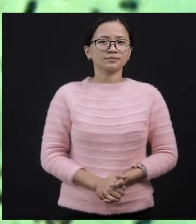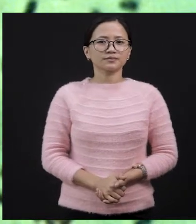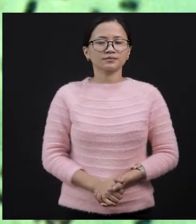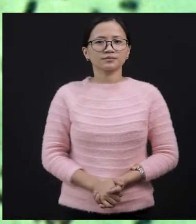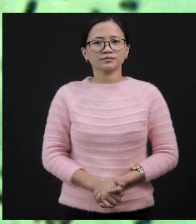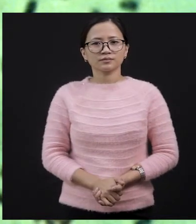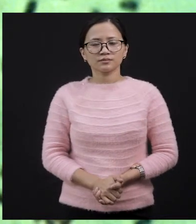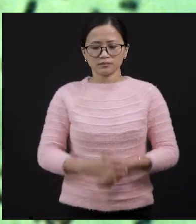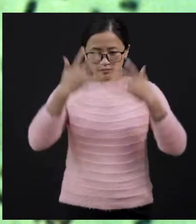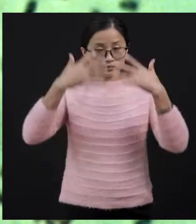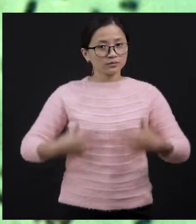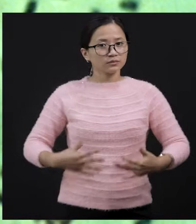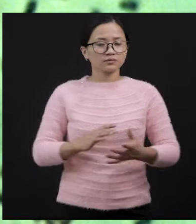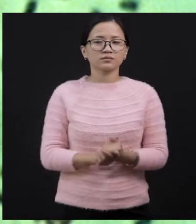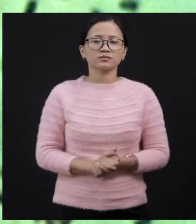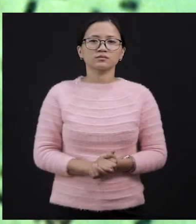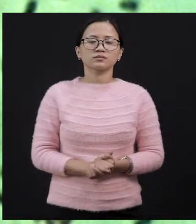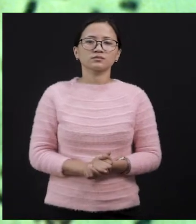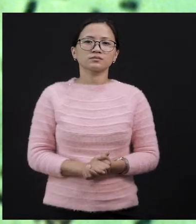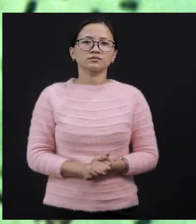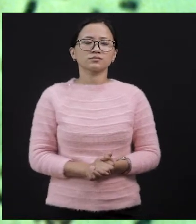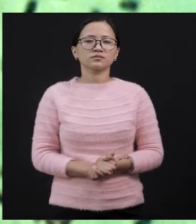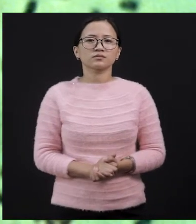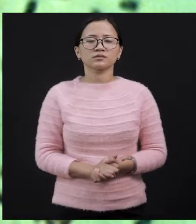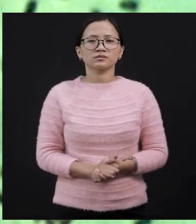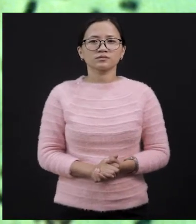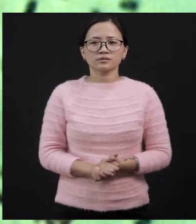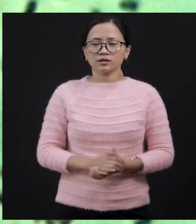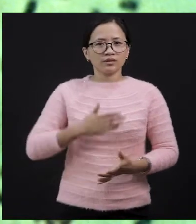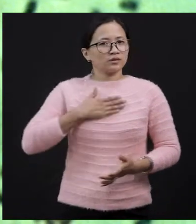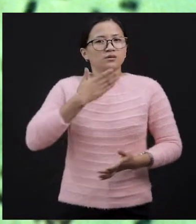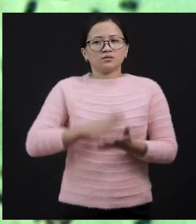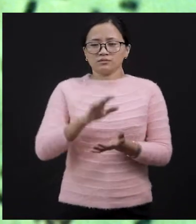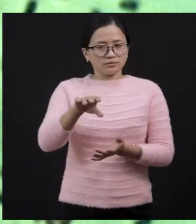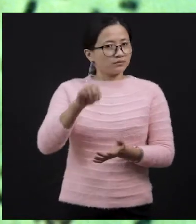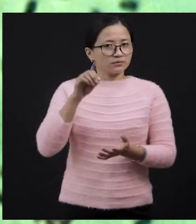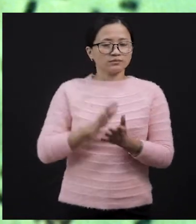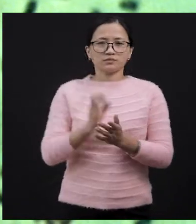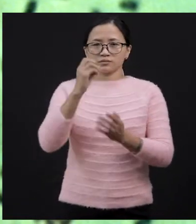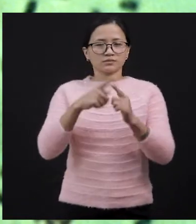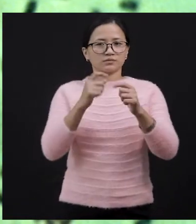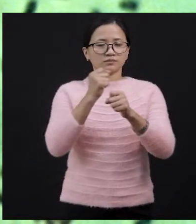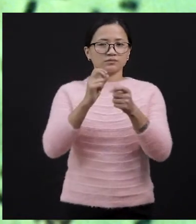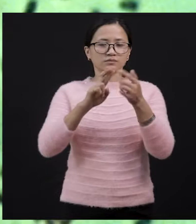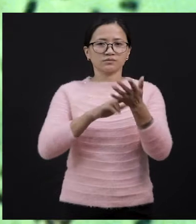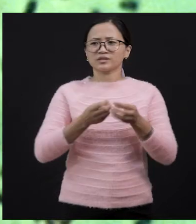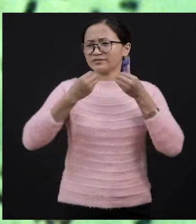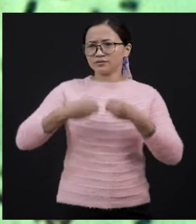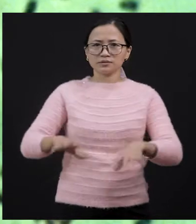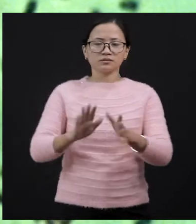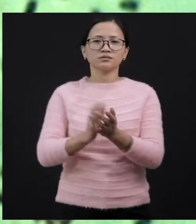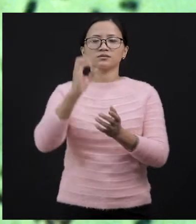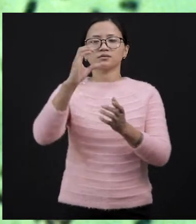Okay, we humans, we breathe in oxygen and we release carbon